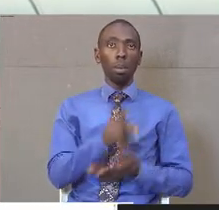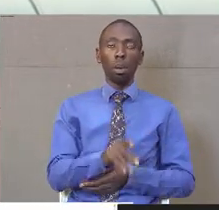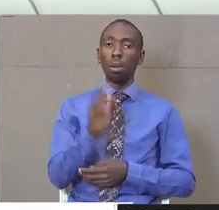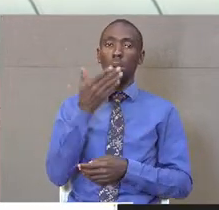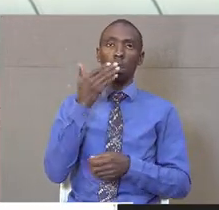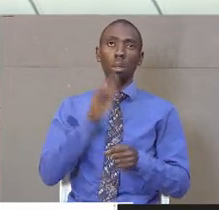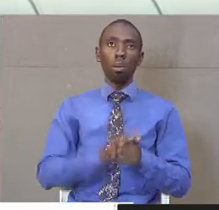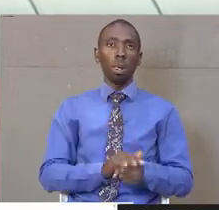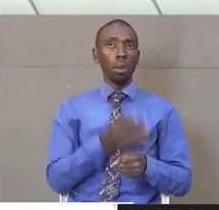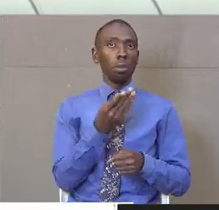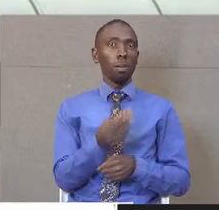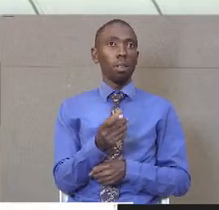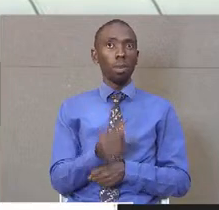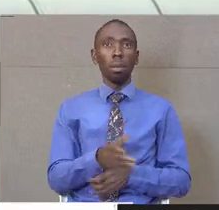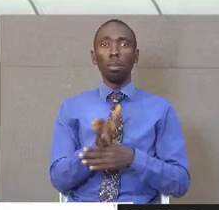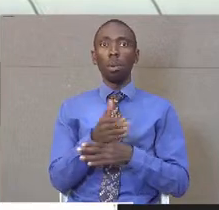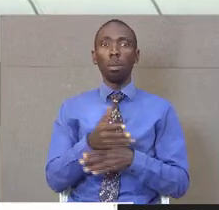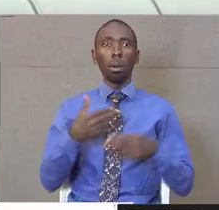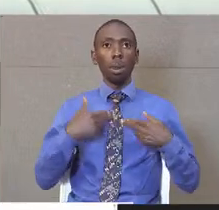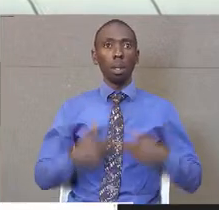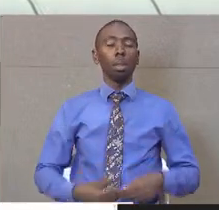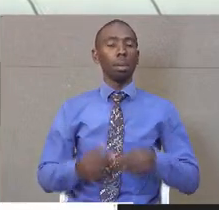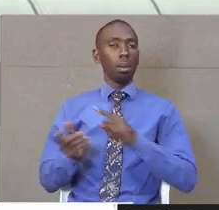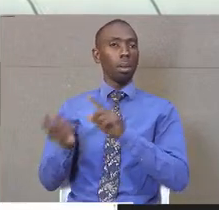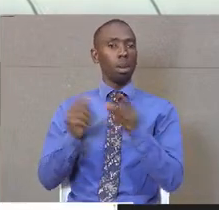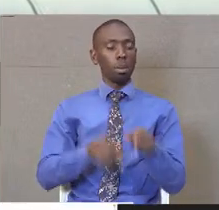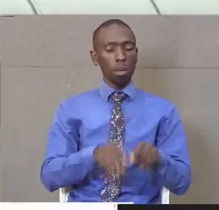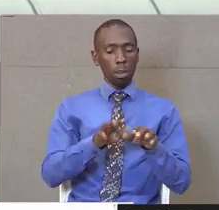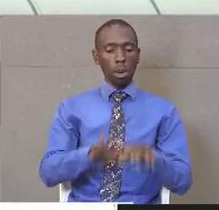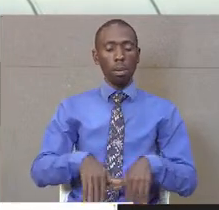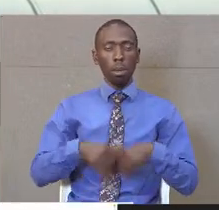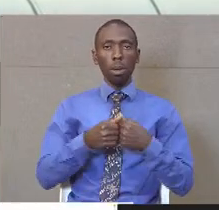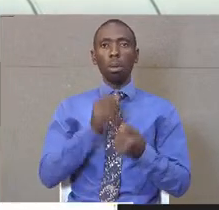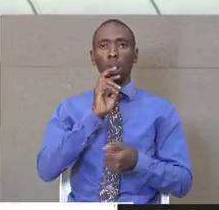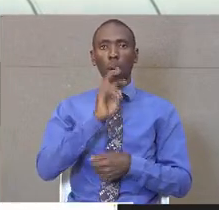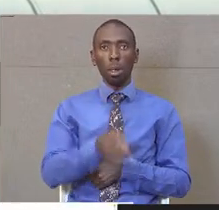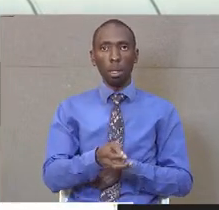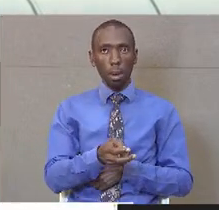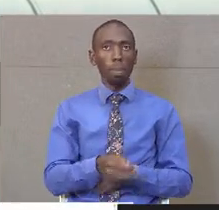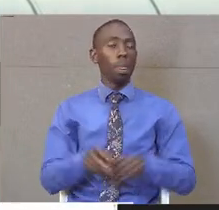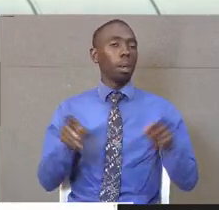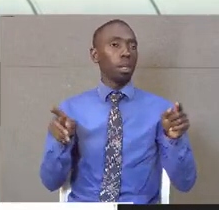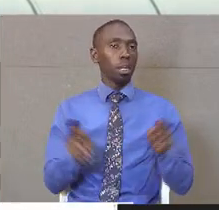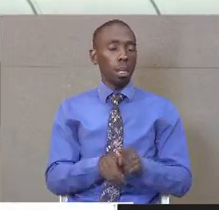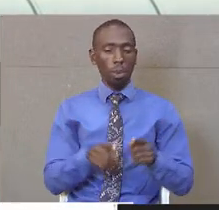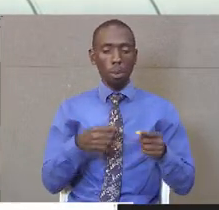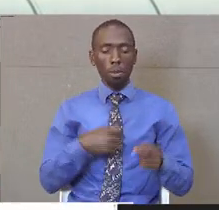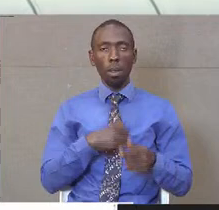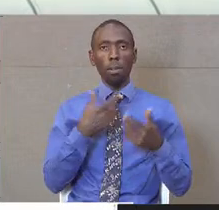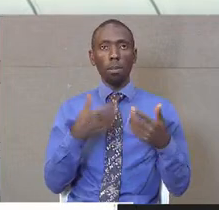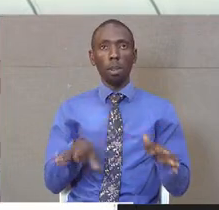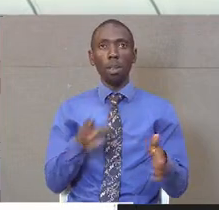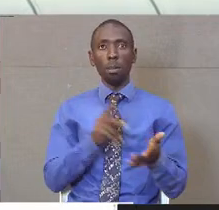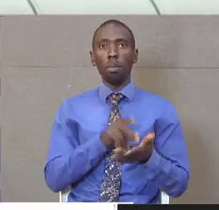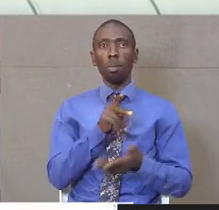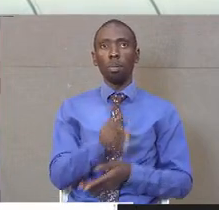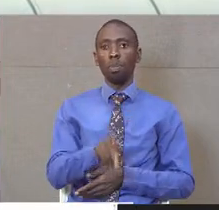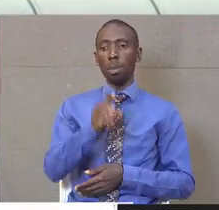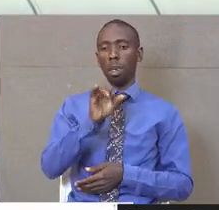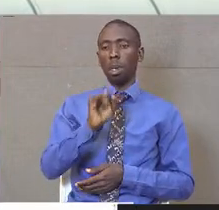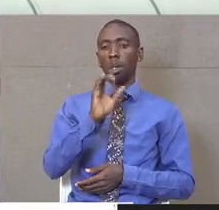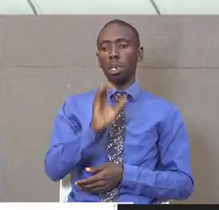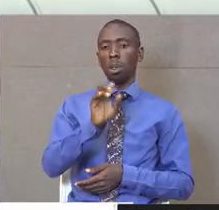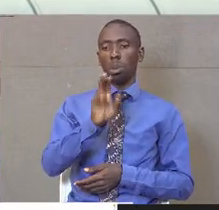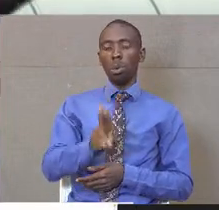come on the floor of Parliament to answer. Right Honorable, we procured ICU